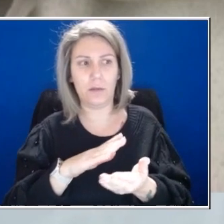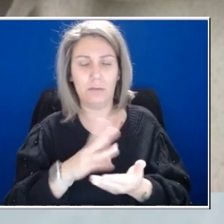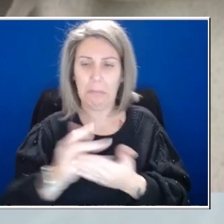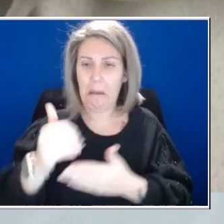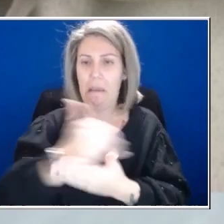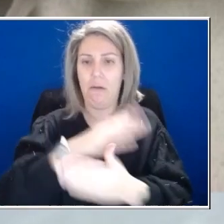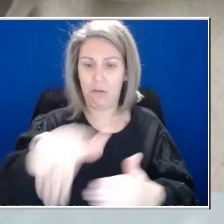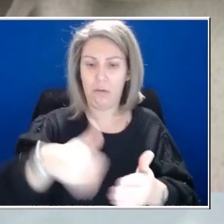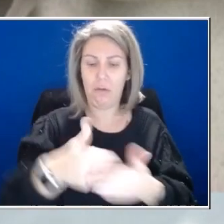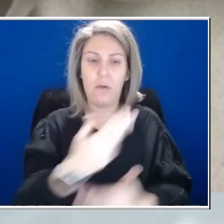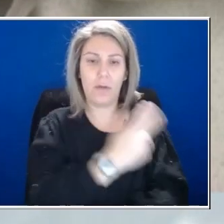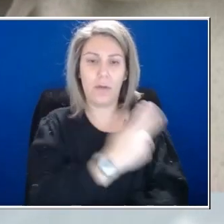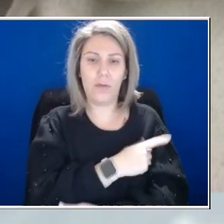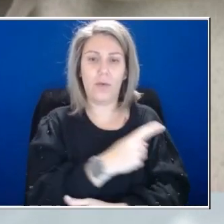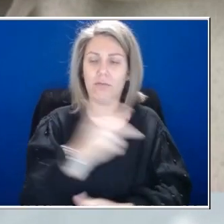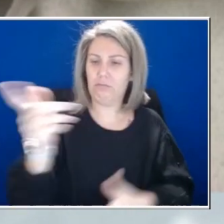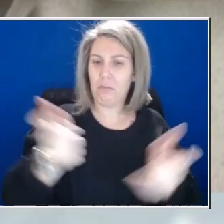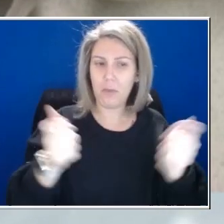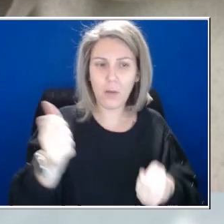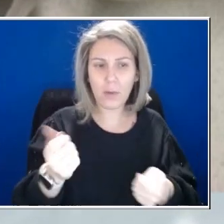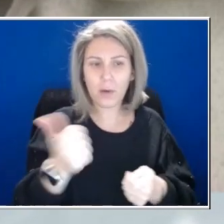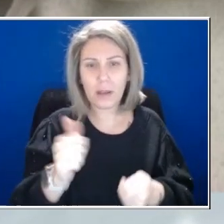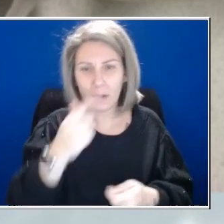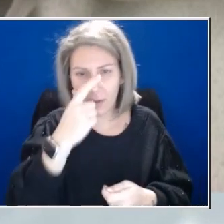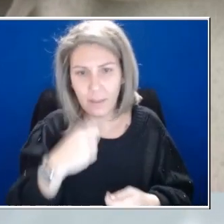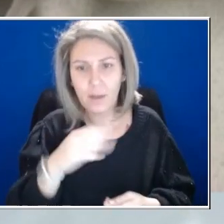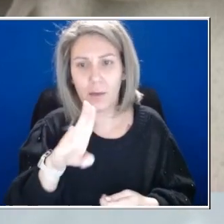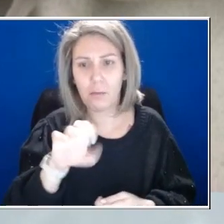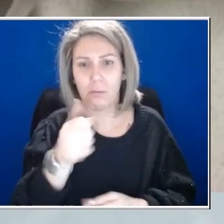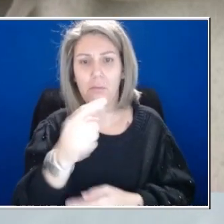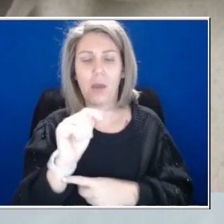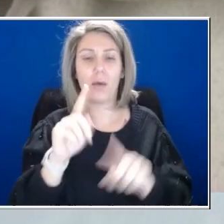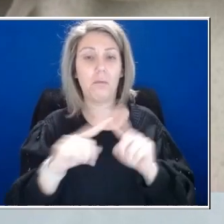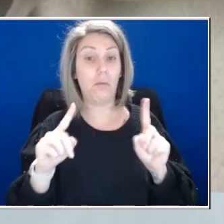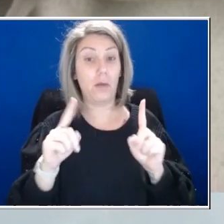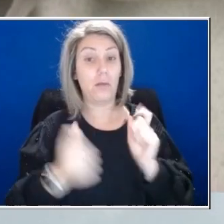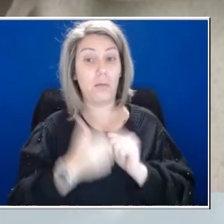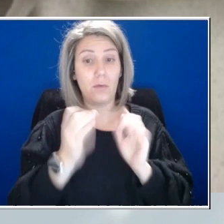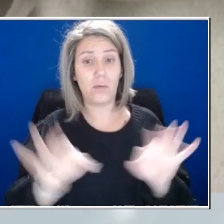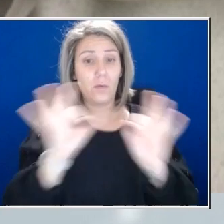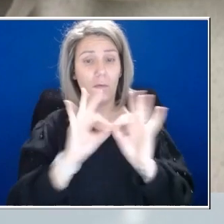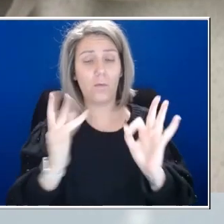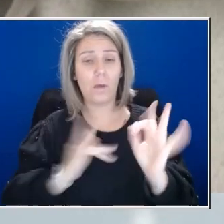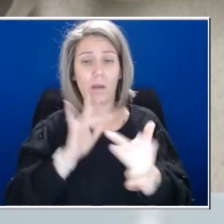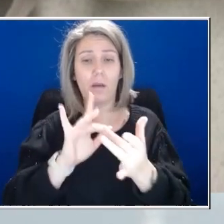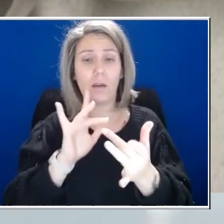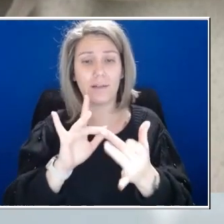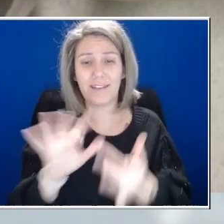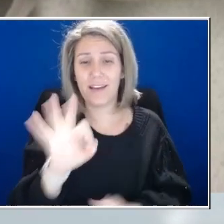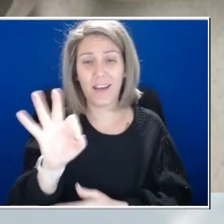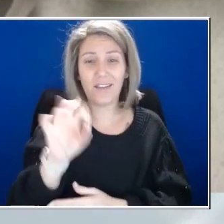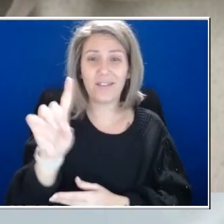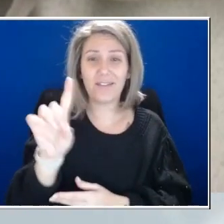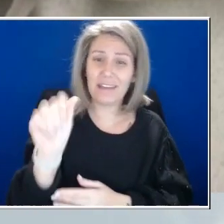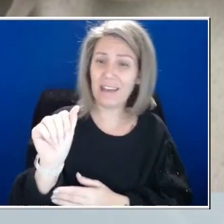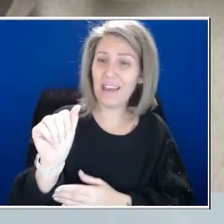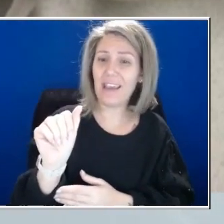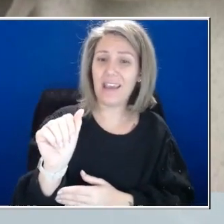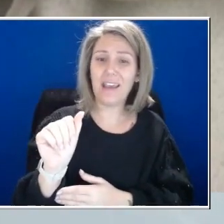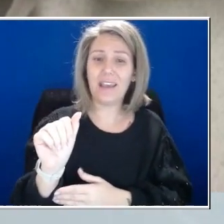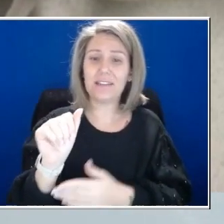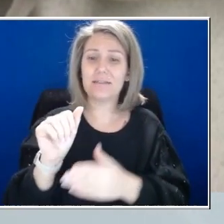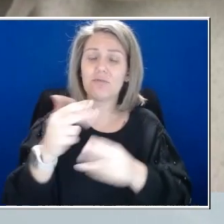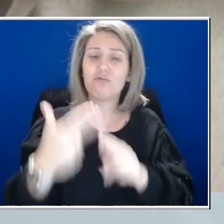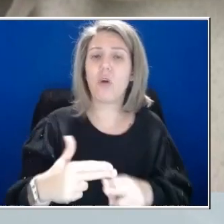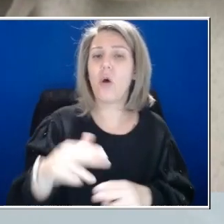of these. We pulled any of the thinner belts. But I think the bigger story is we reached out to the FDA. They have a process called MedWatch. And